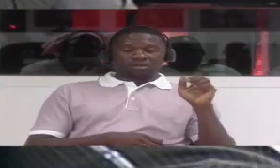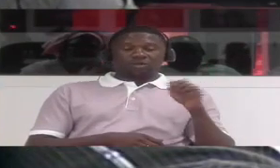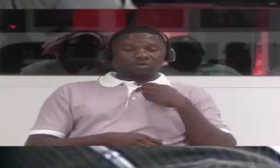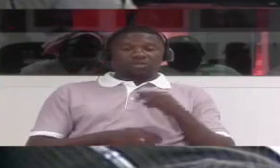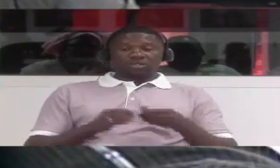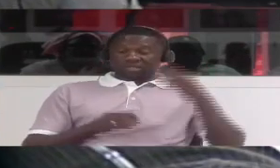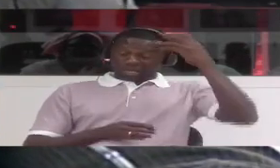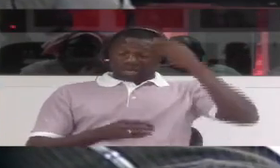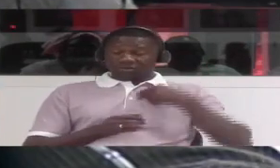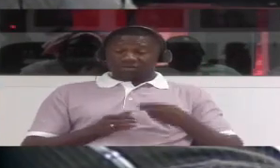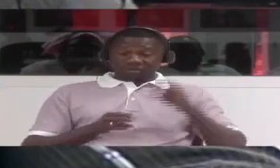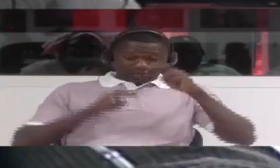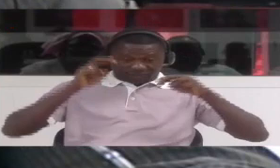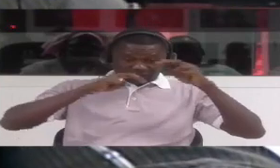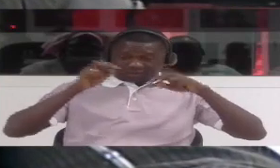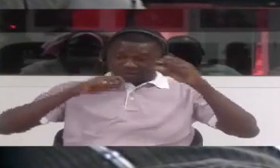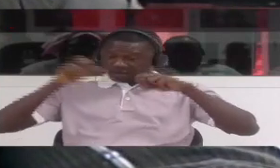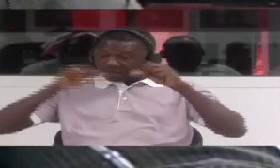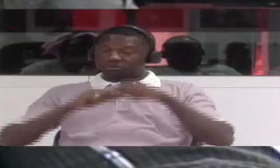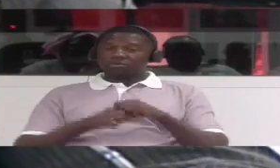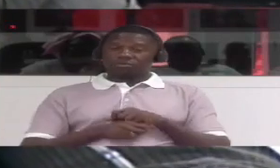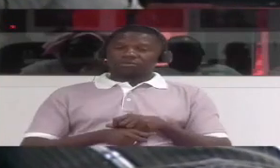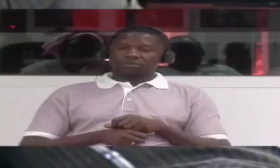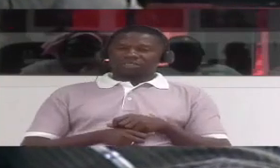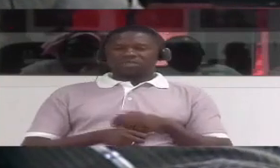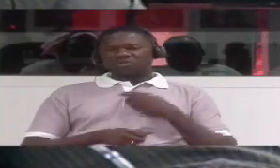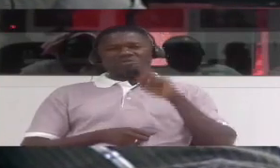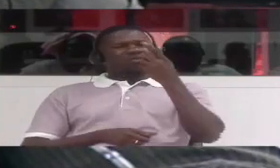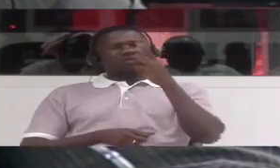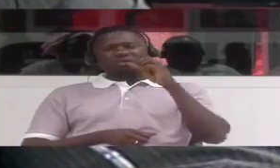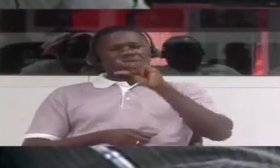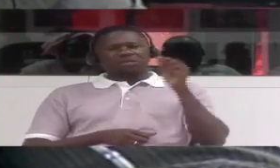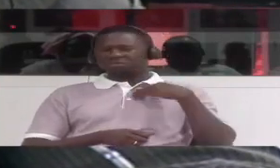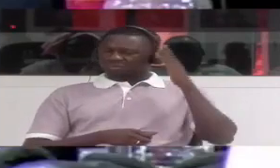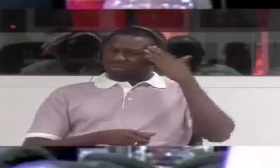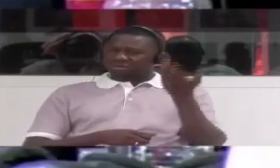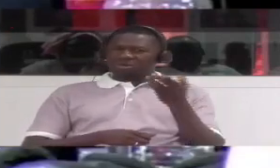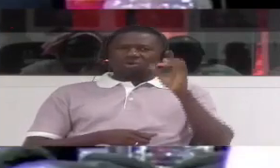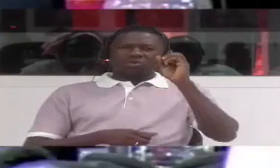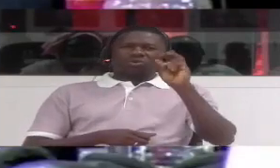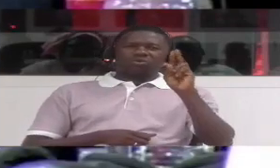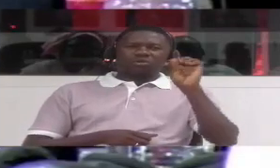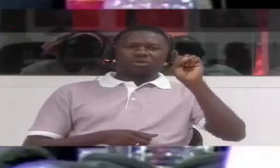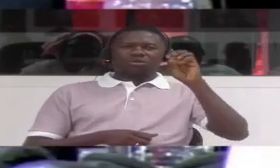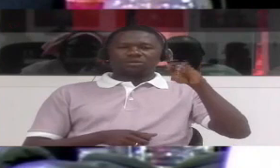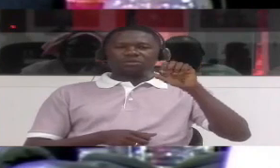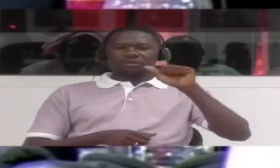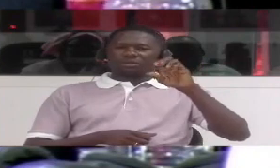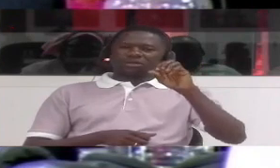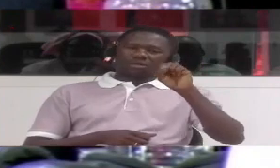his first name. He could. It's either an Usman or a Samba. Do you know where